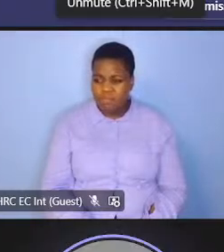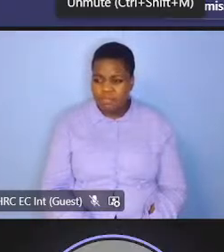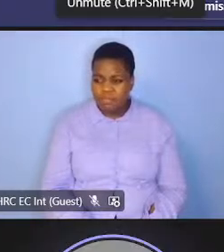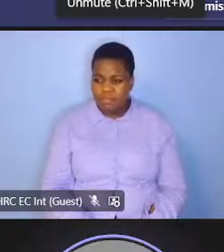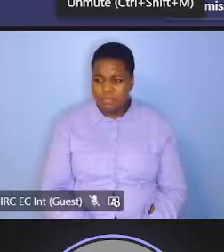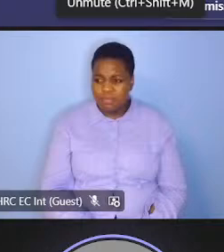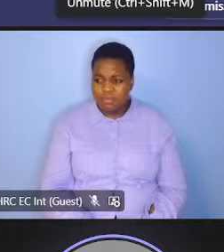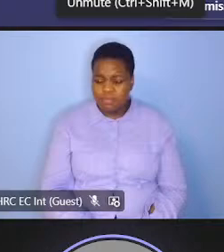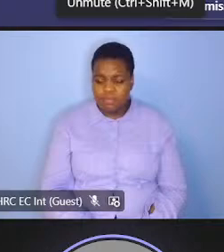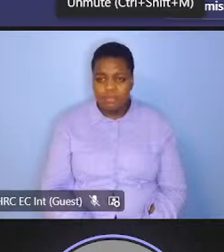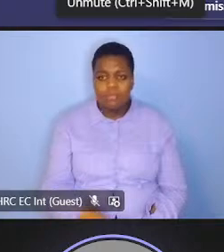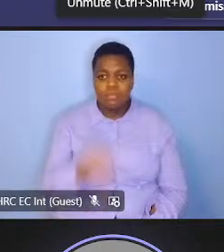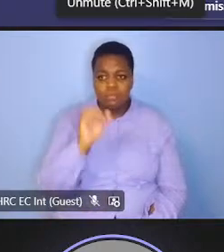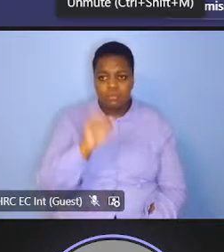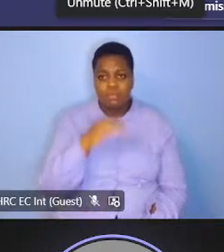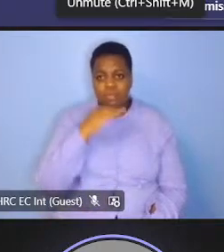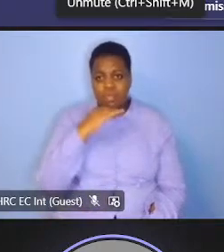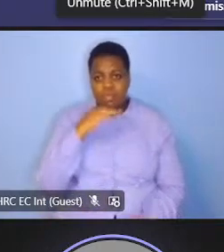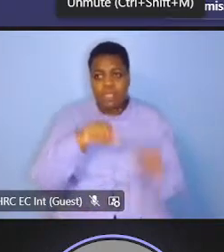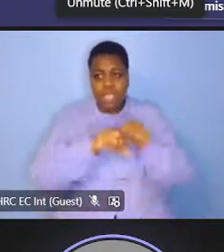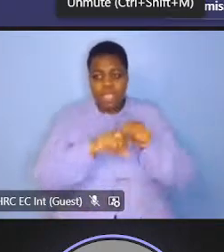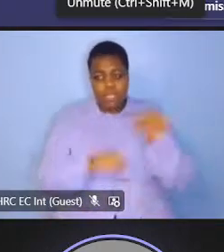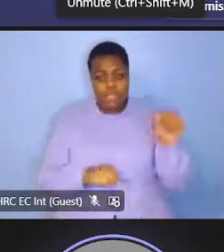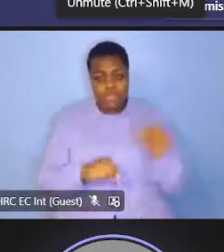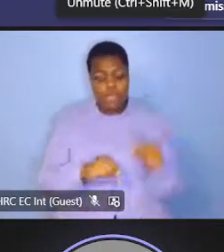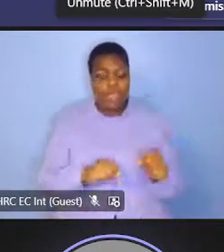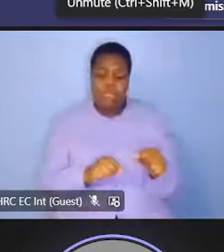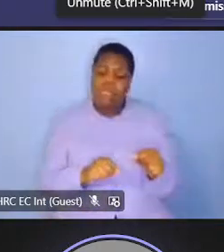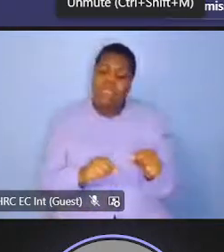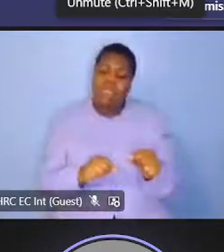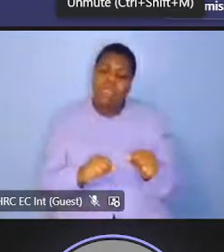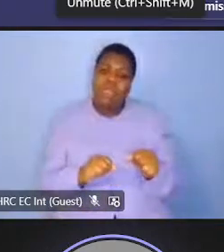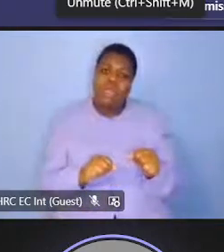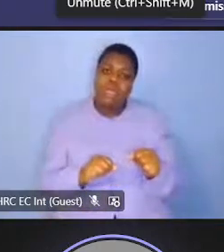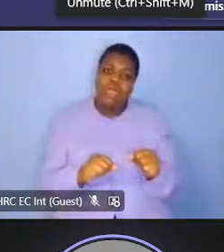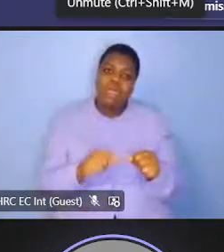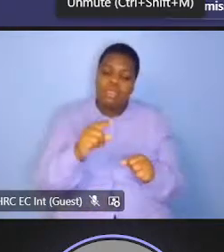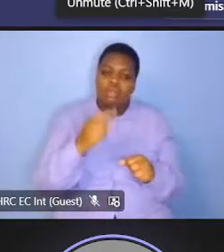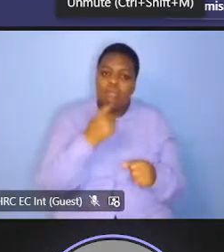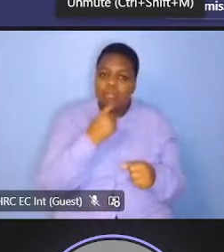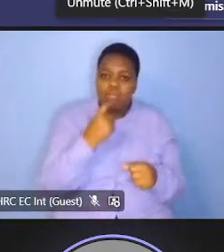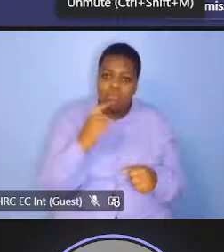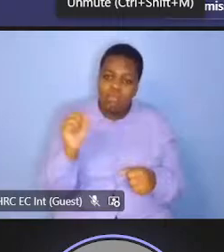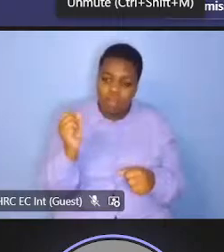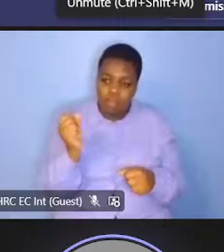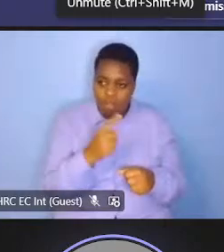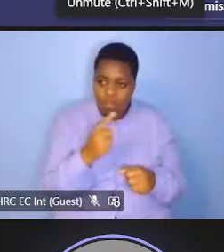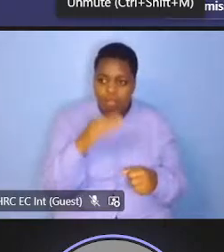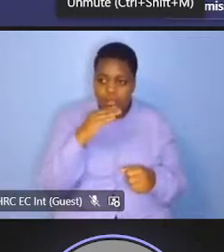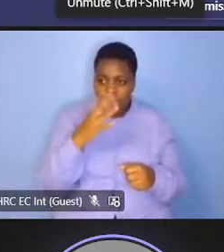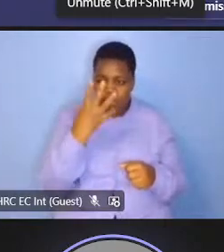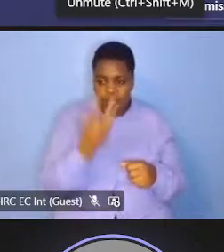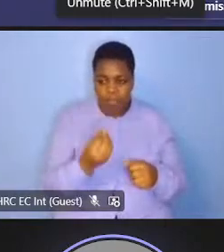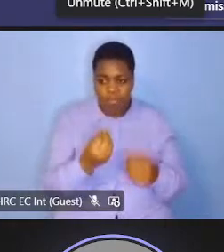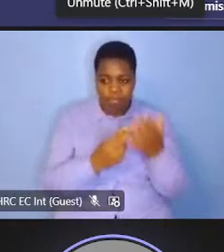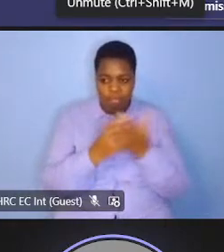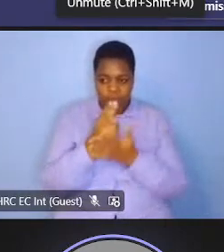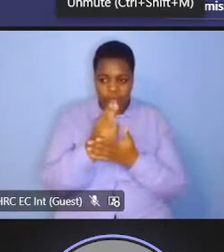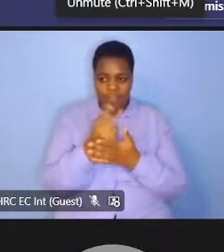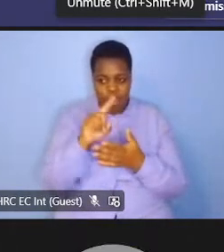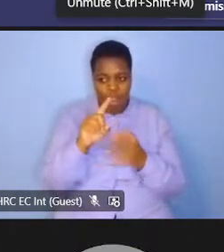there? And further, Article 11 cites that every child shall have the right to